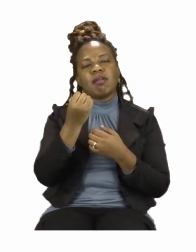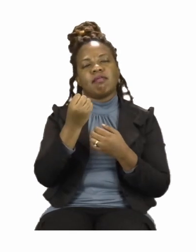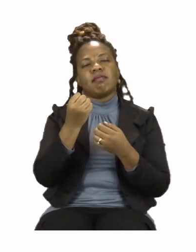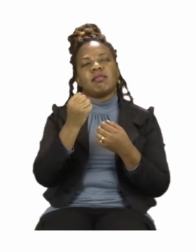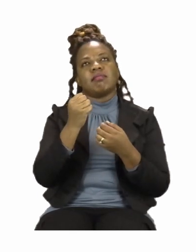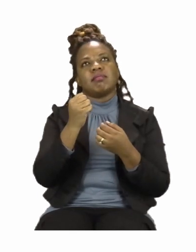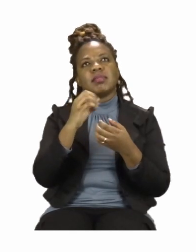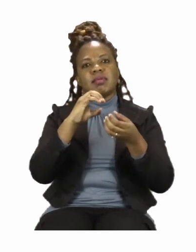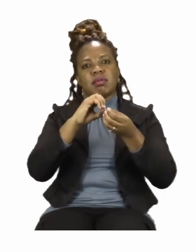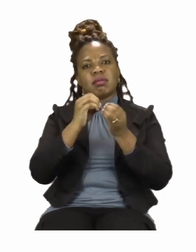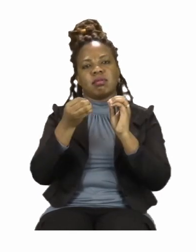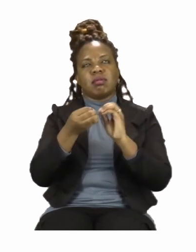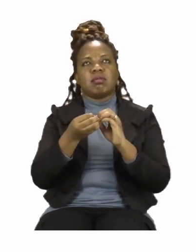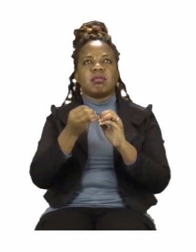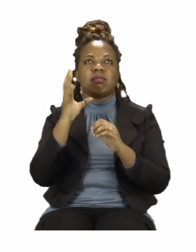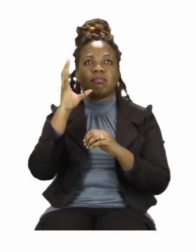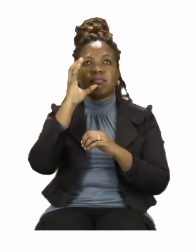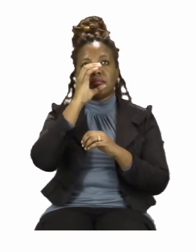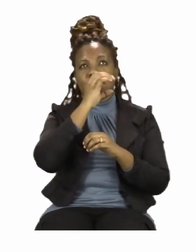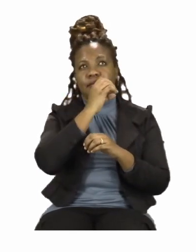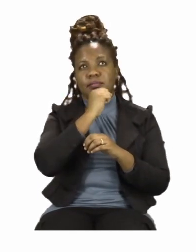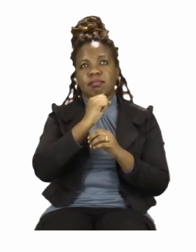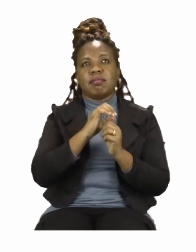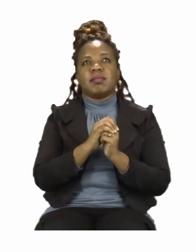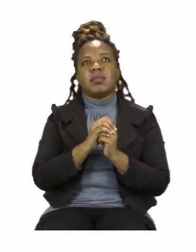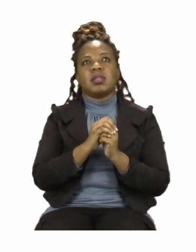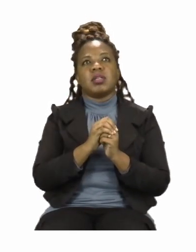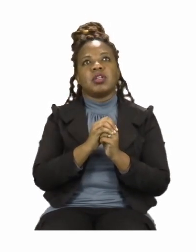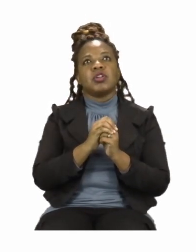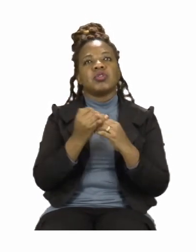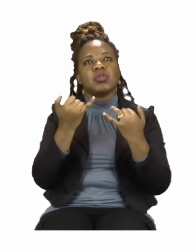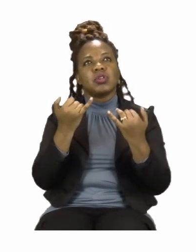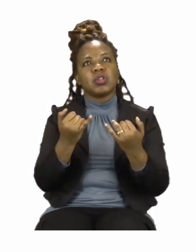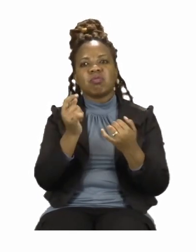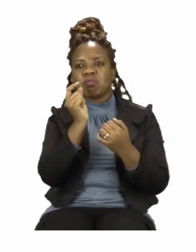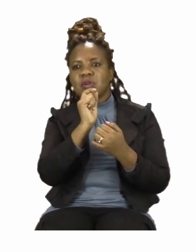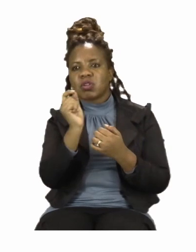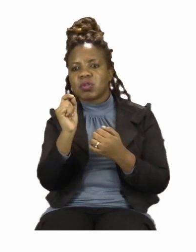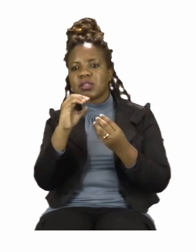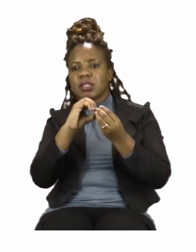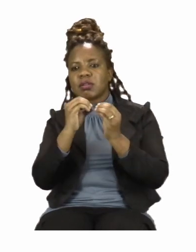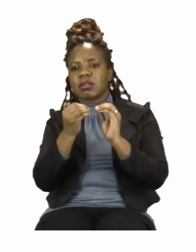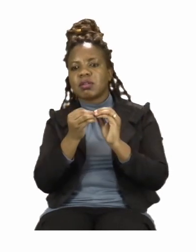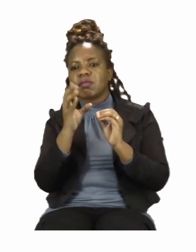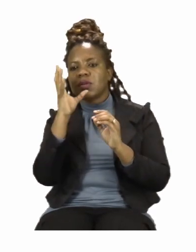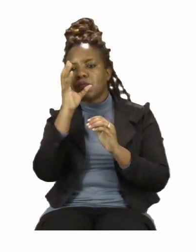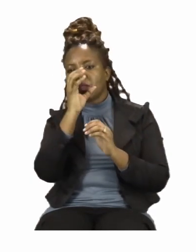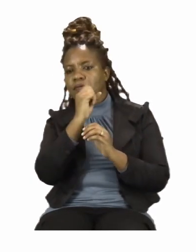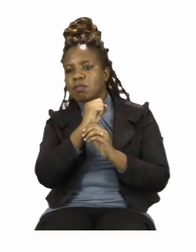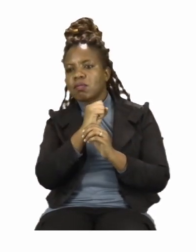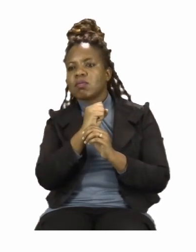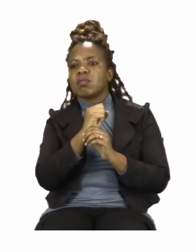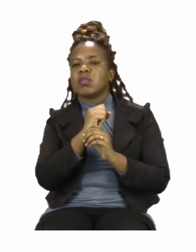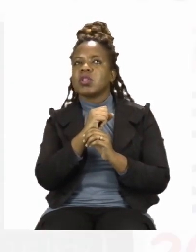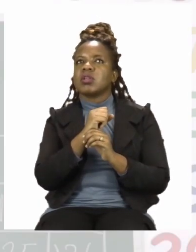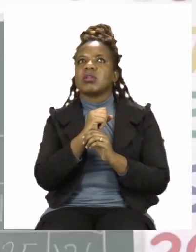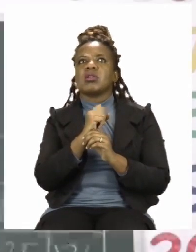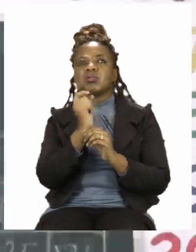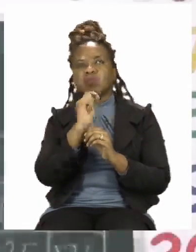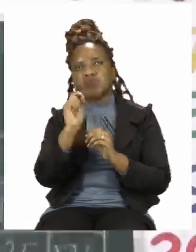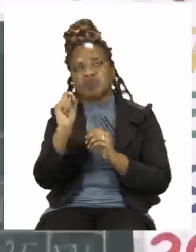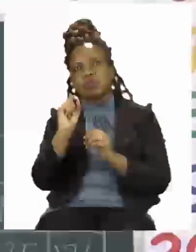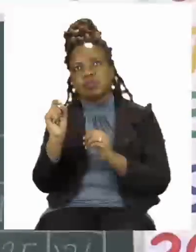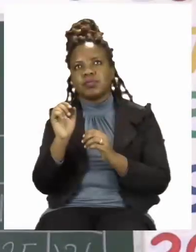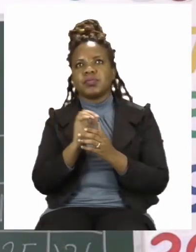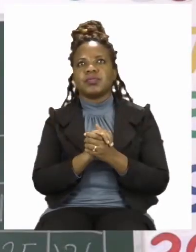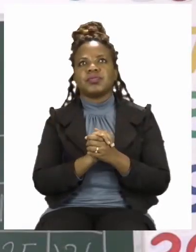are going to do only a few missing numbers as we go along. So let us take a look at the board.